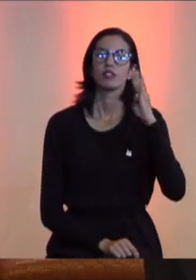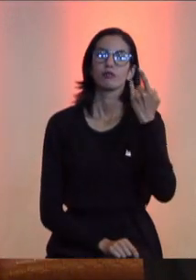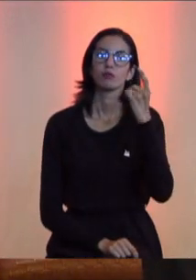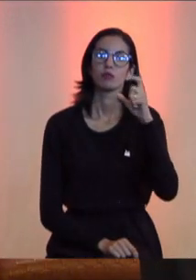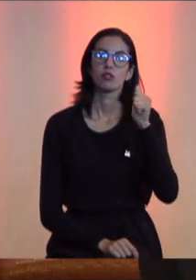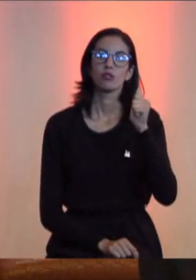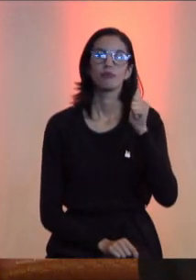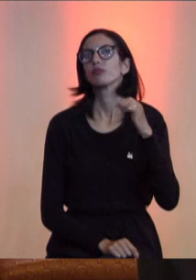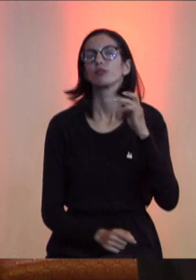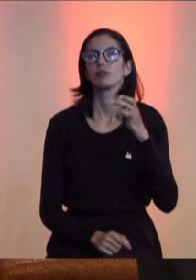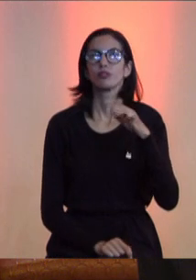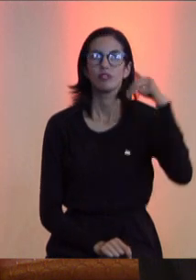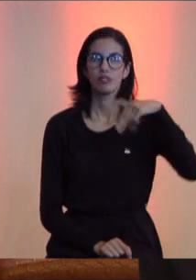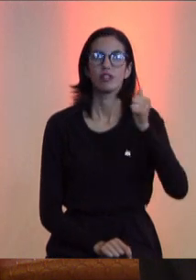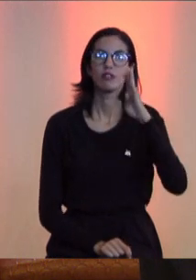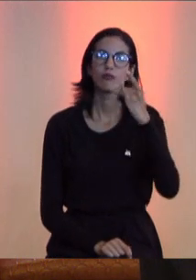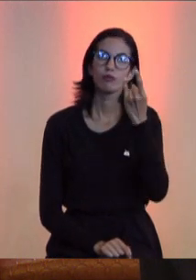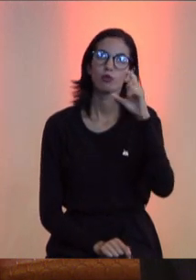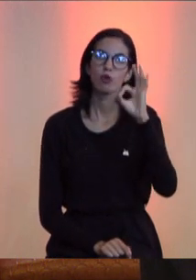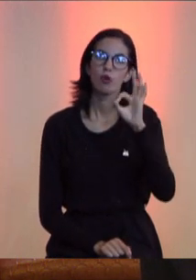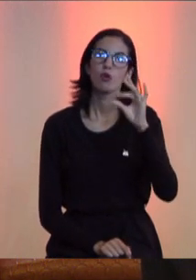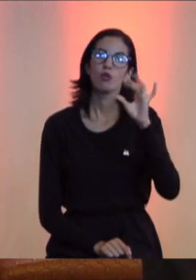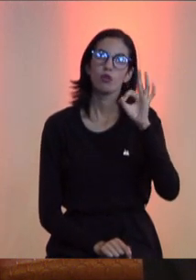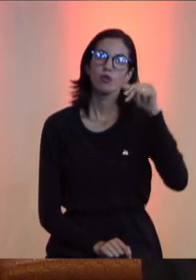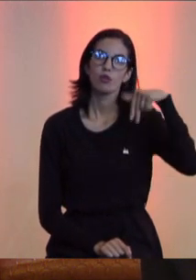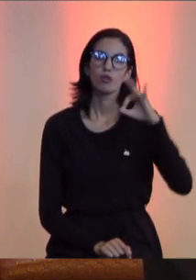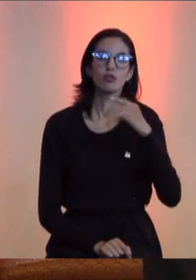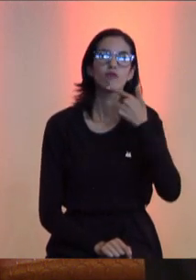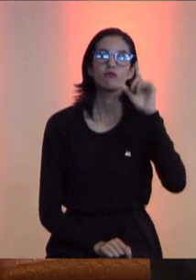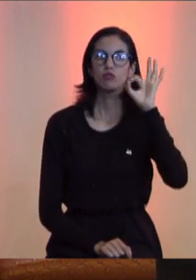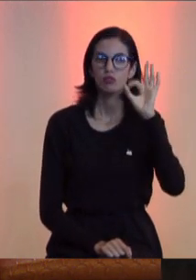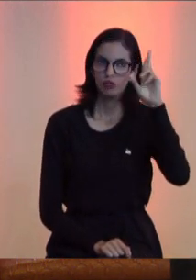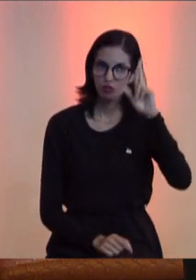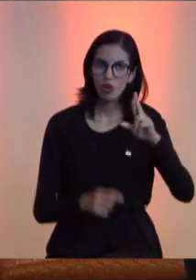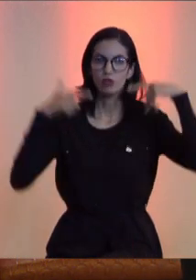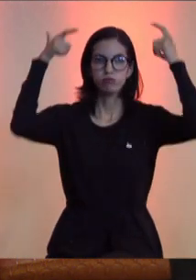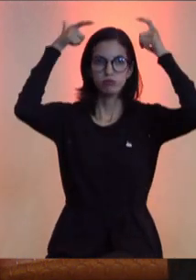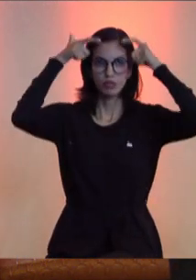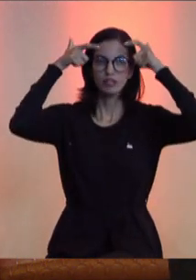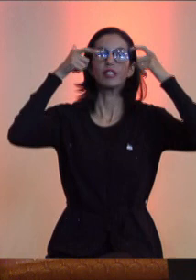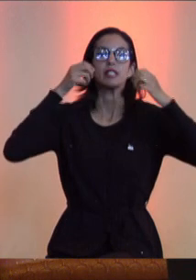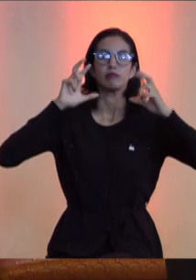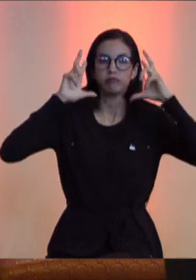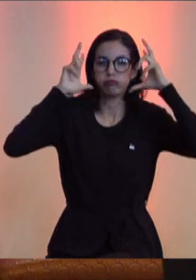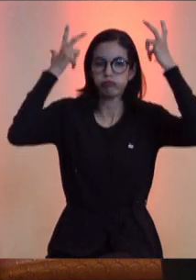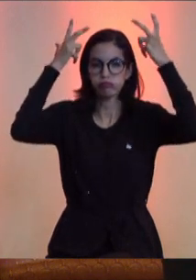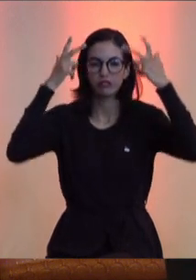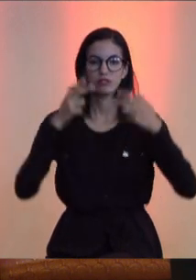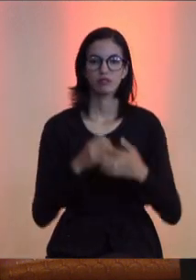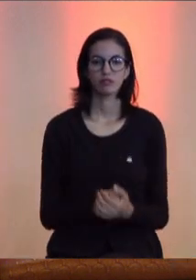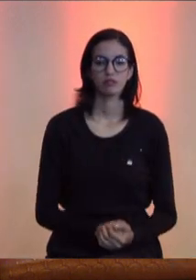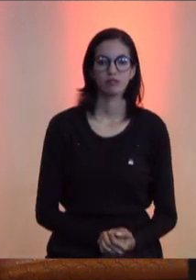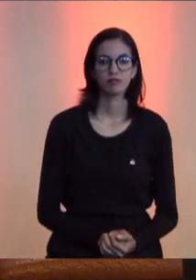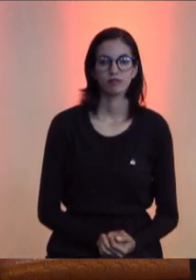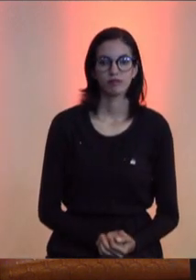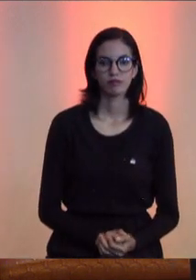ira. And the form of his face changed against Shadrach, Meshach, and Abednego. Y demudóse la